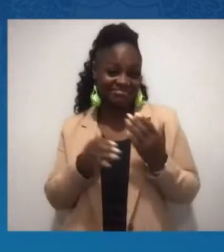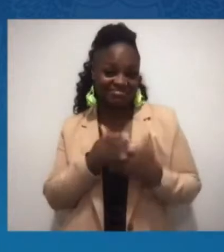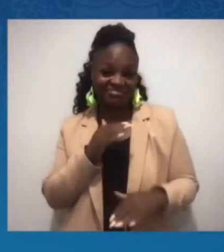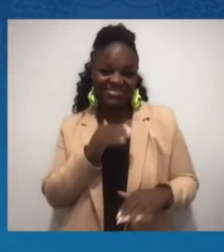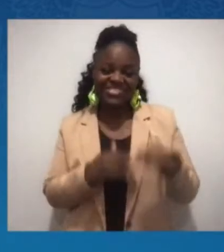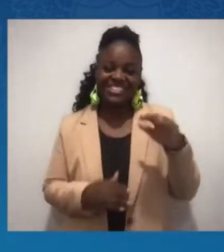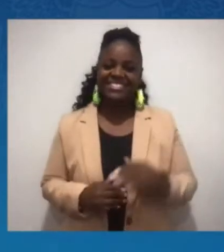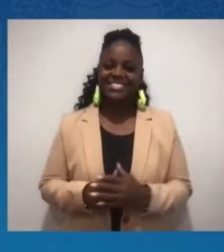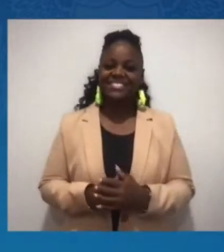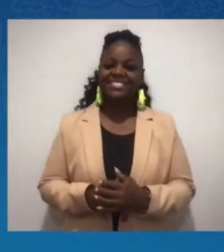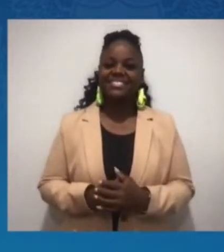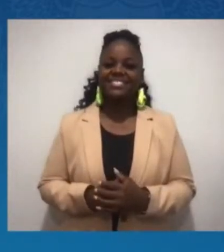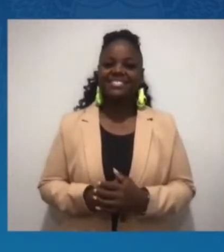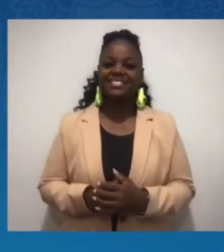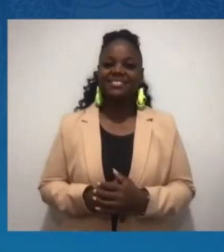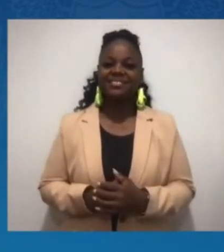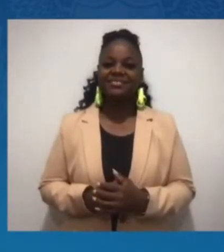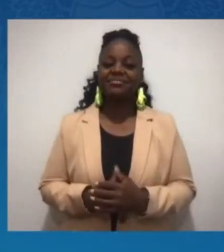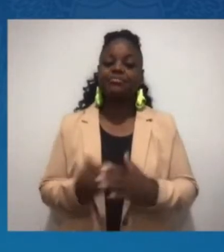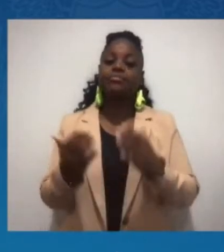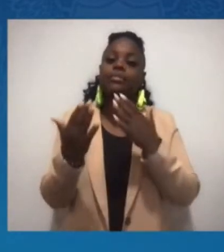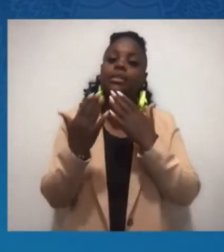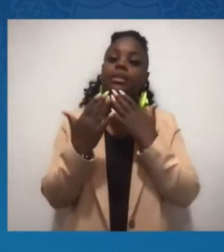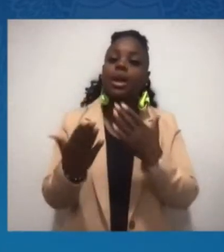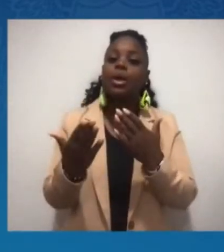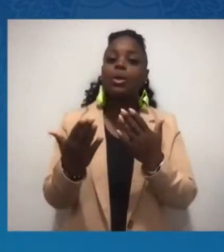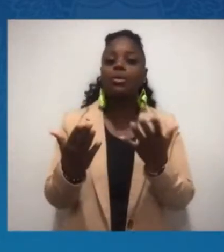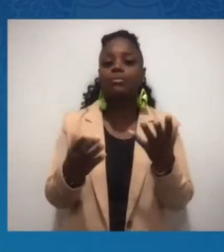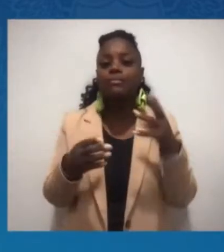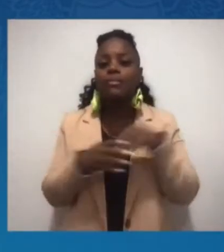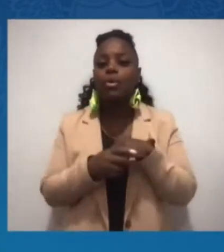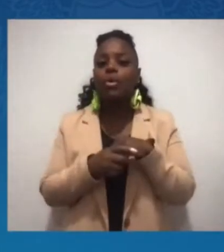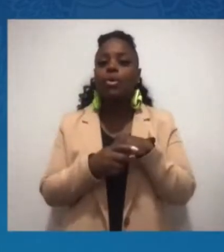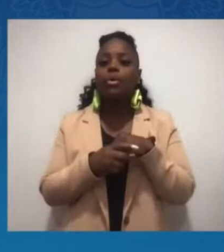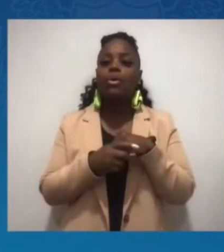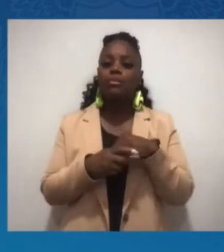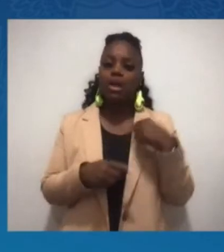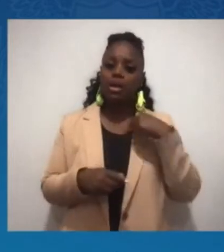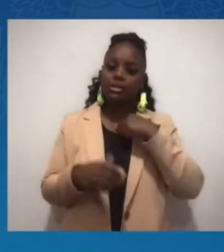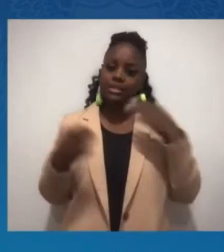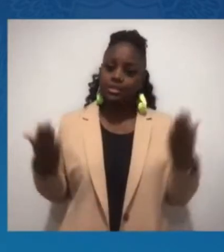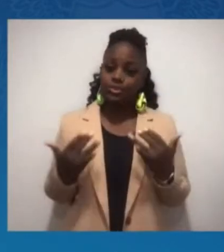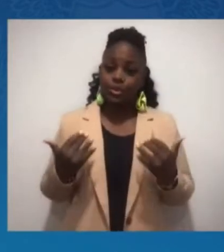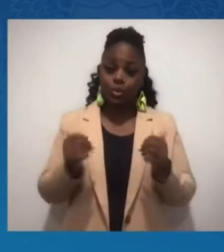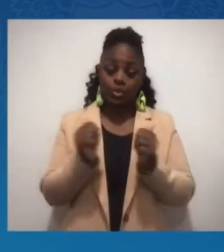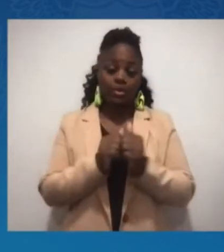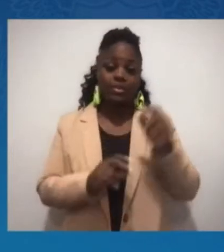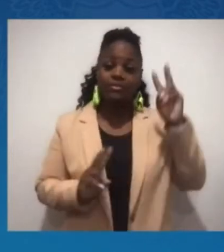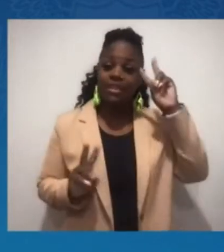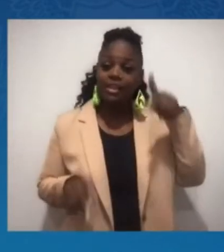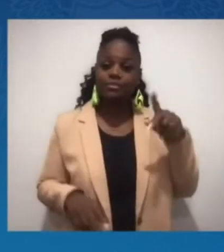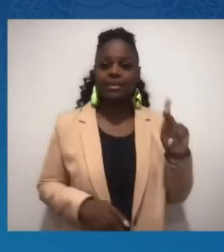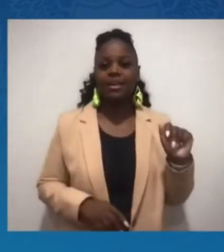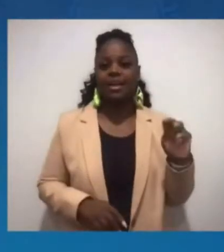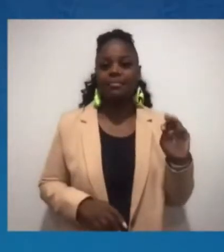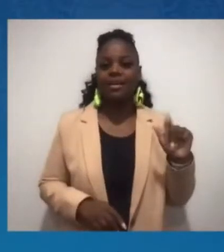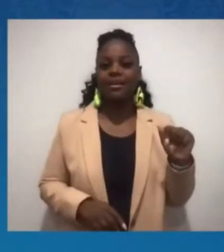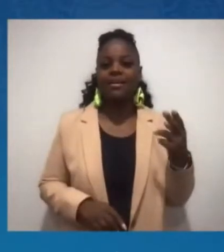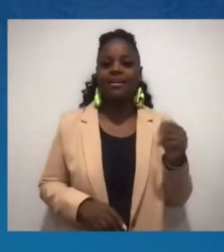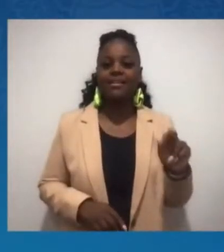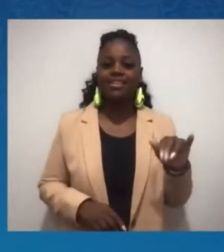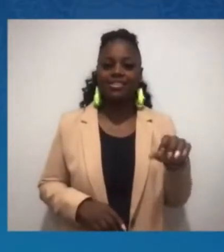I want to thank you for joining Julieta and I and Vice President Kamala Harris as we discuss reproductive freedom here in Texas